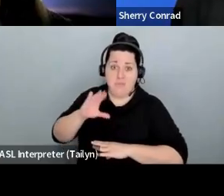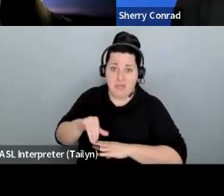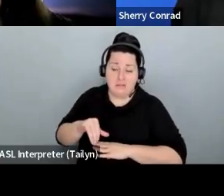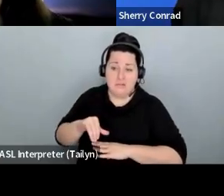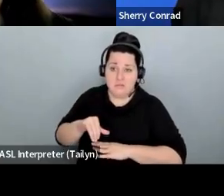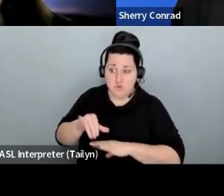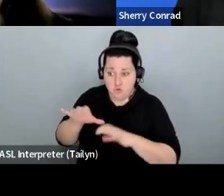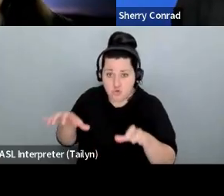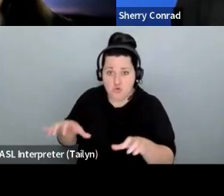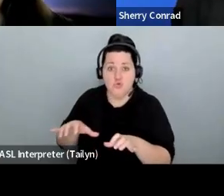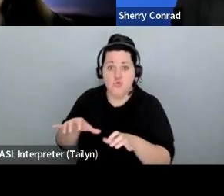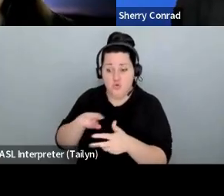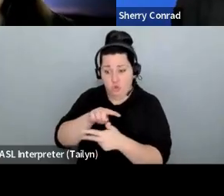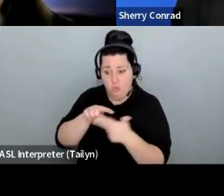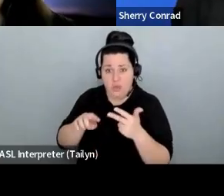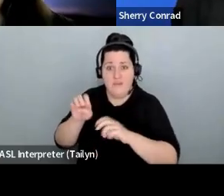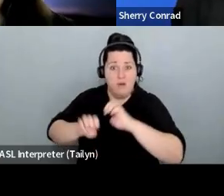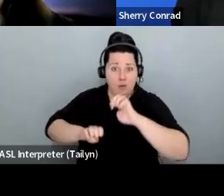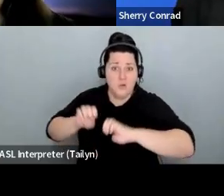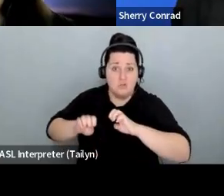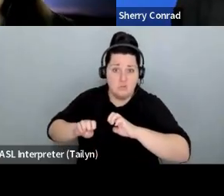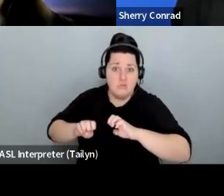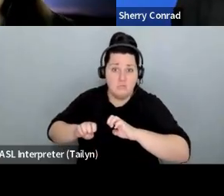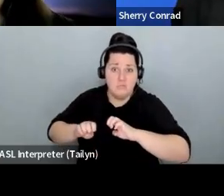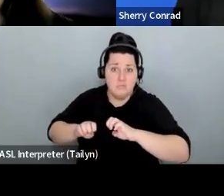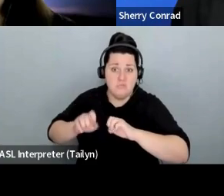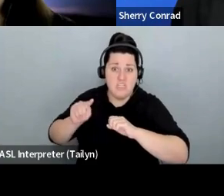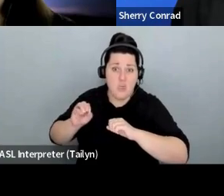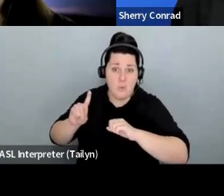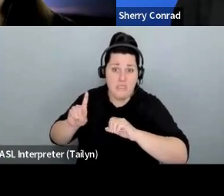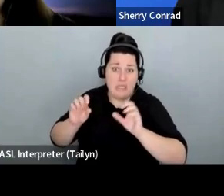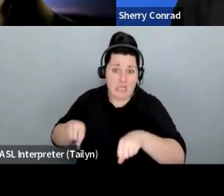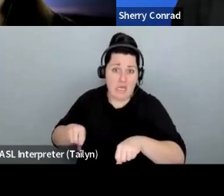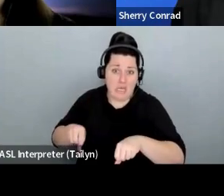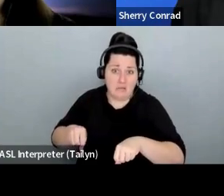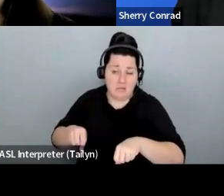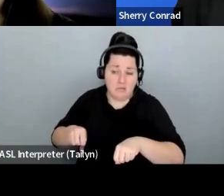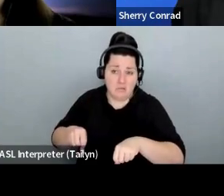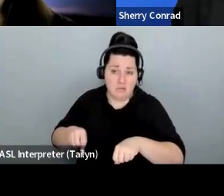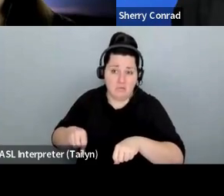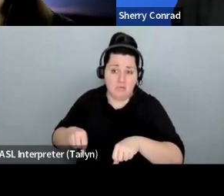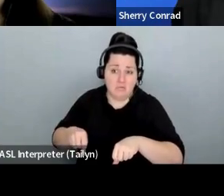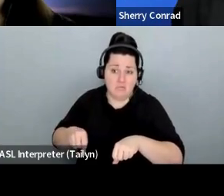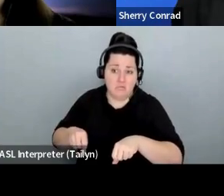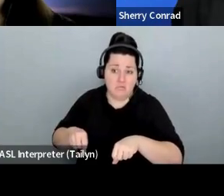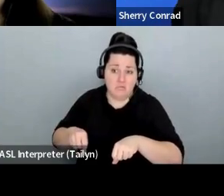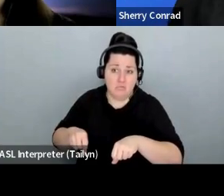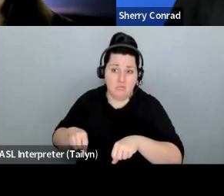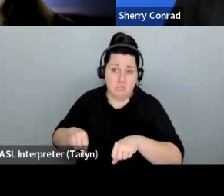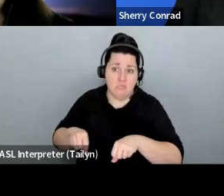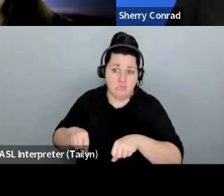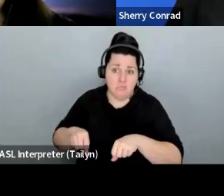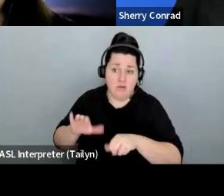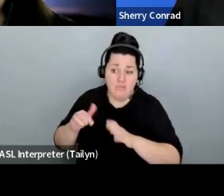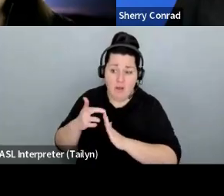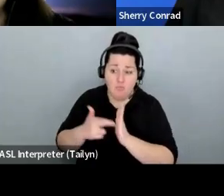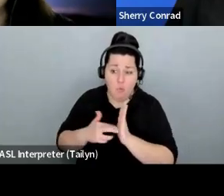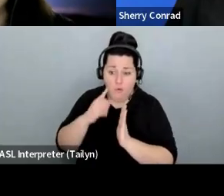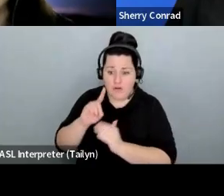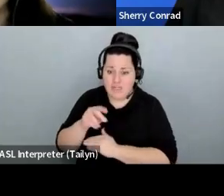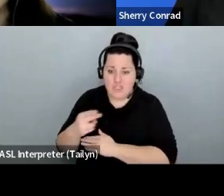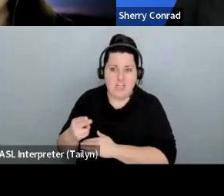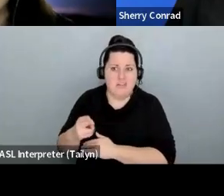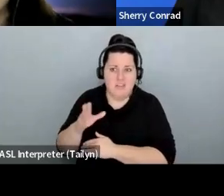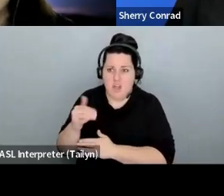and conduct all three of those evaluations, in rule for DHH, they were just listed as